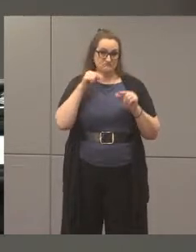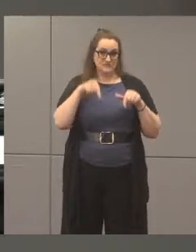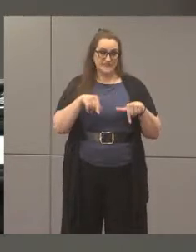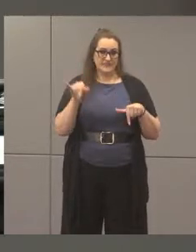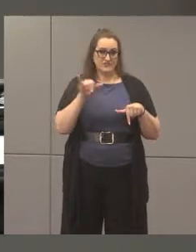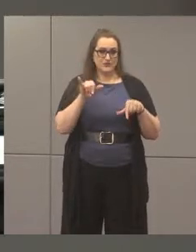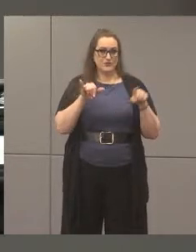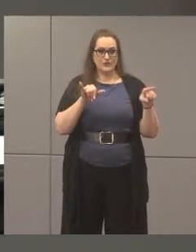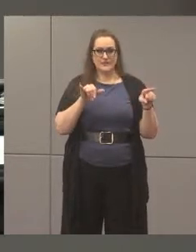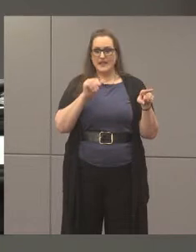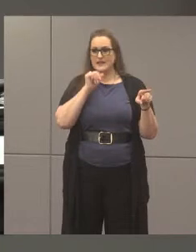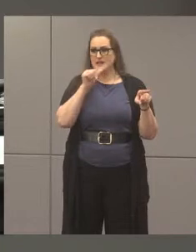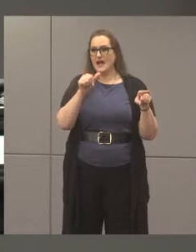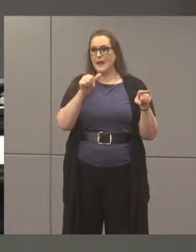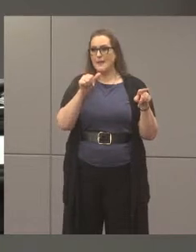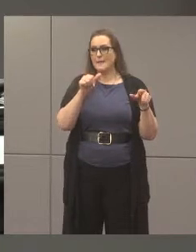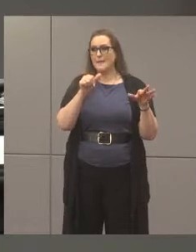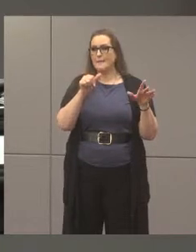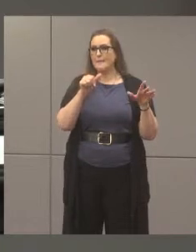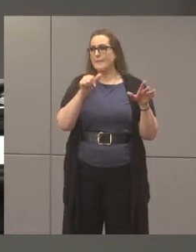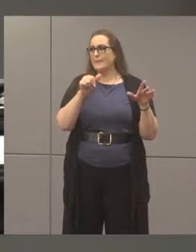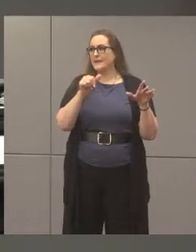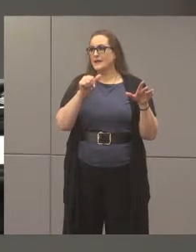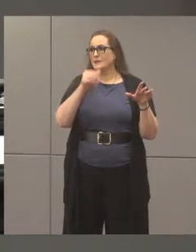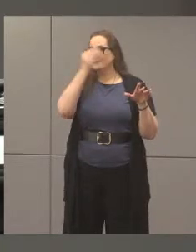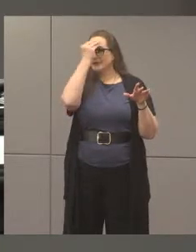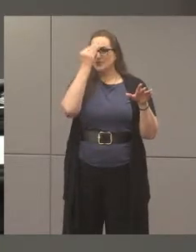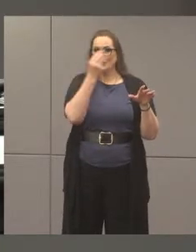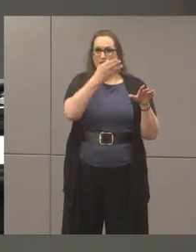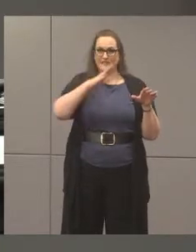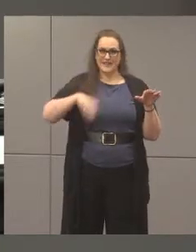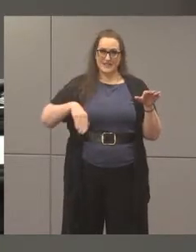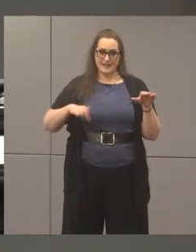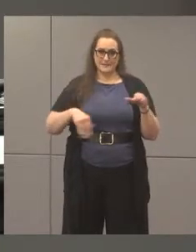They had not been notified yet.